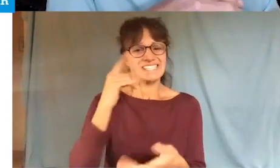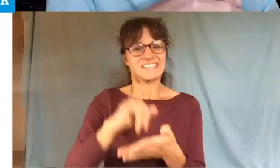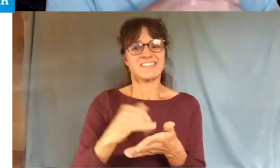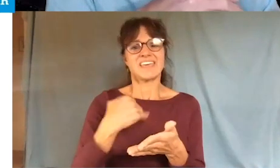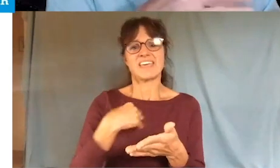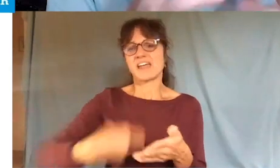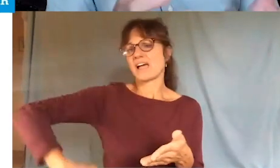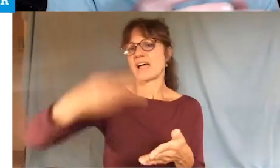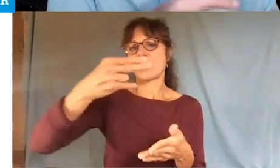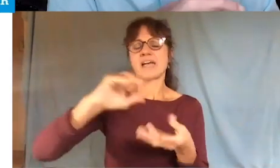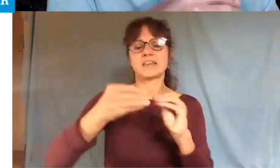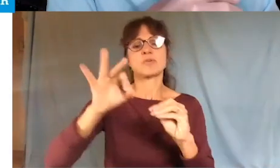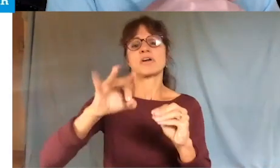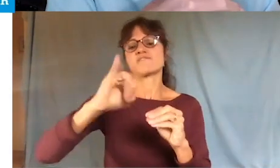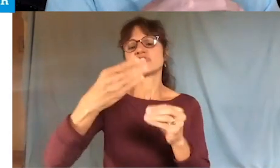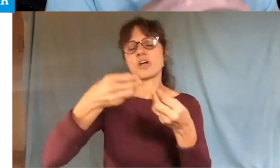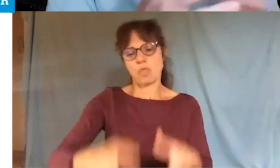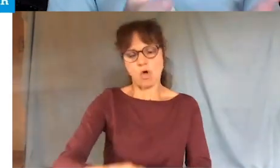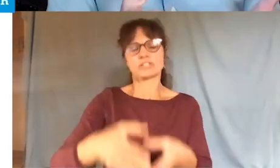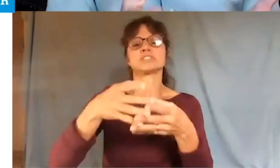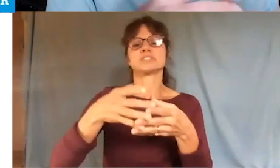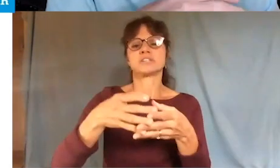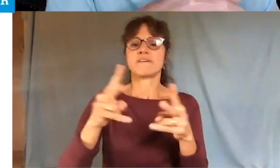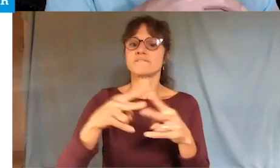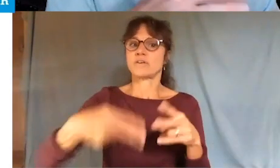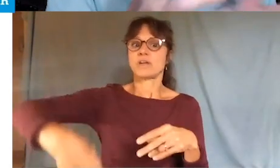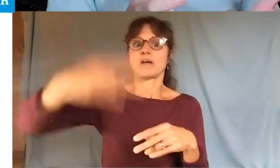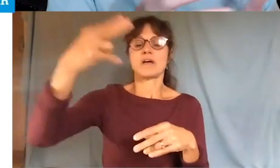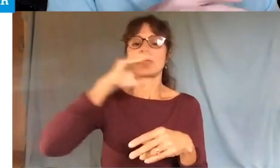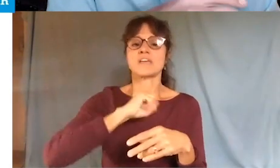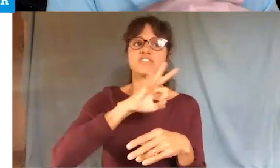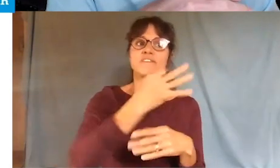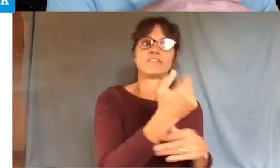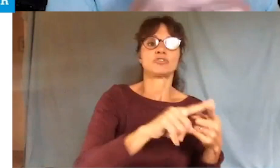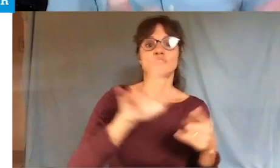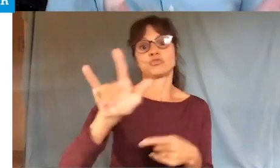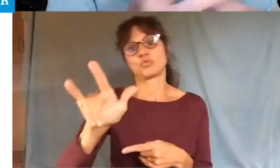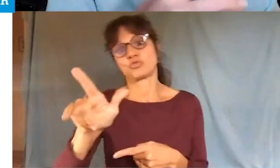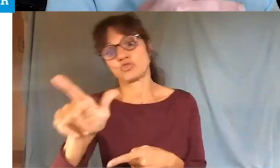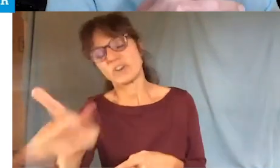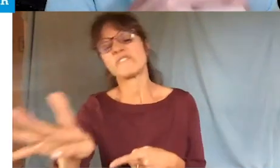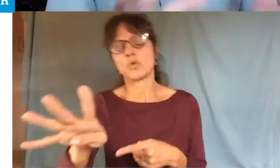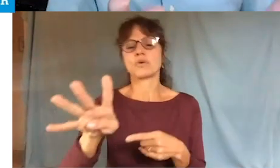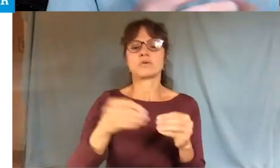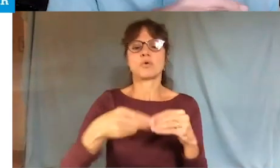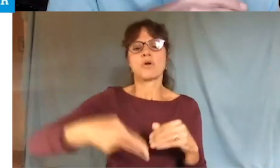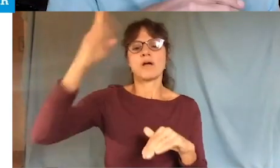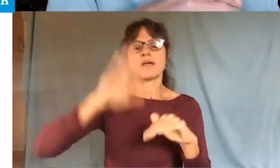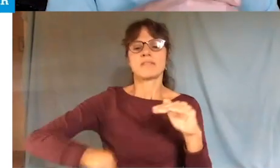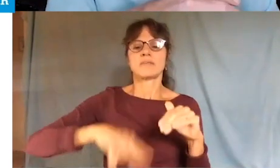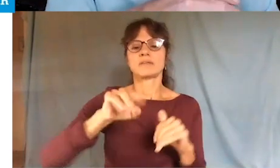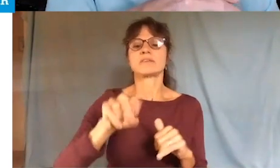very high rate of job loss reported, very high in the ages of 15 to 24. This would be higher than the